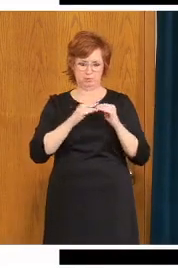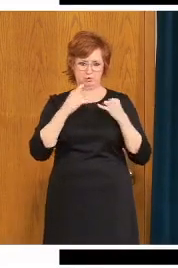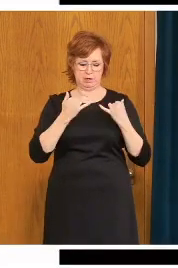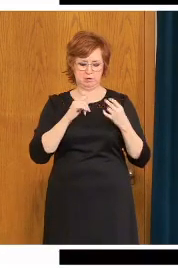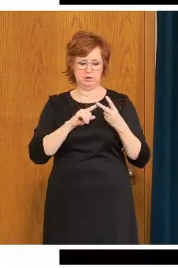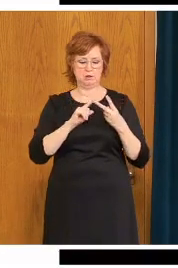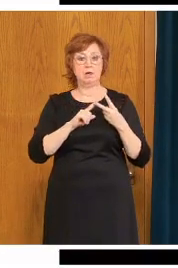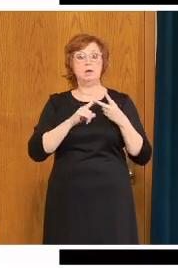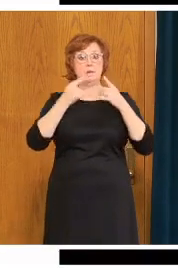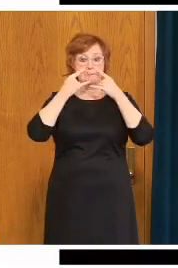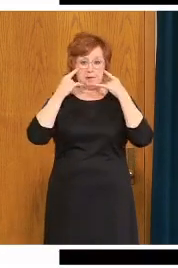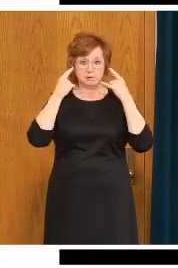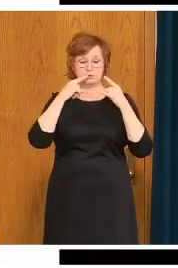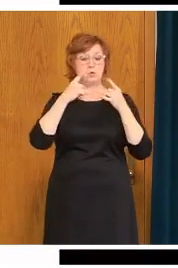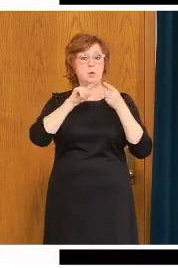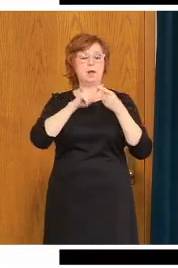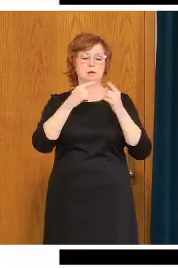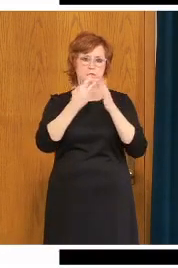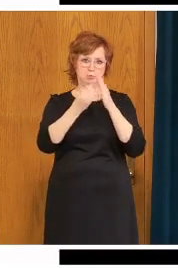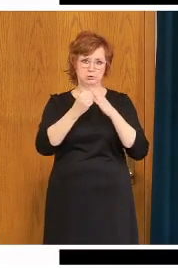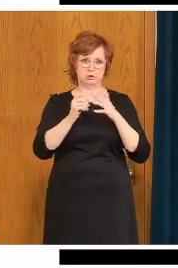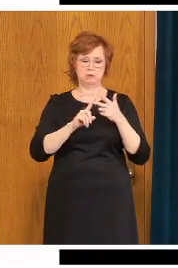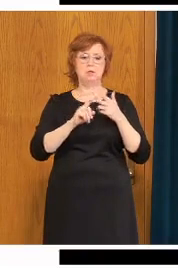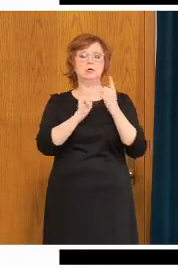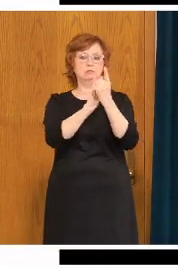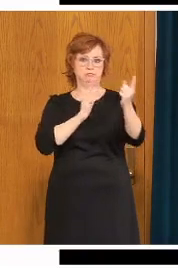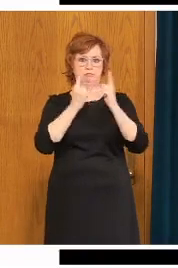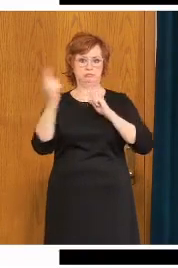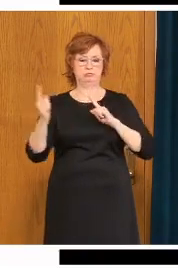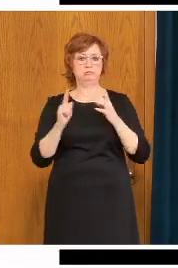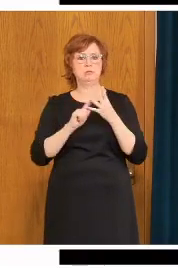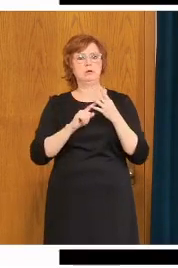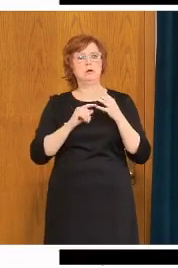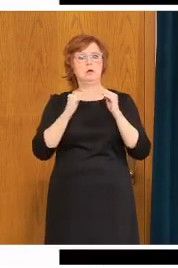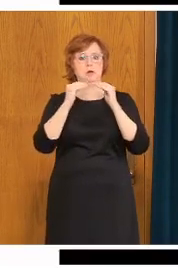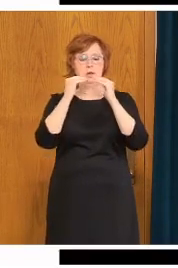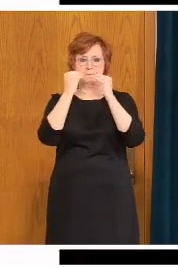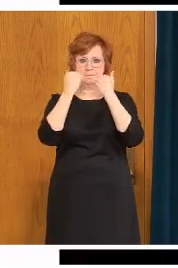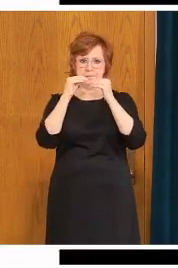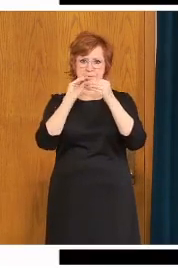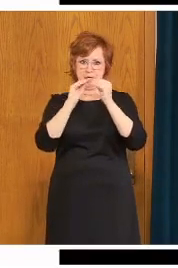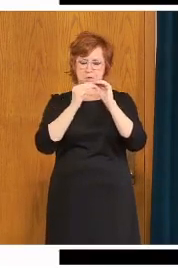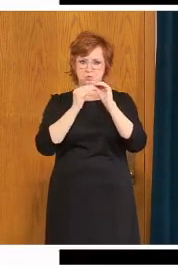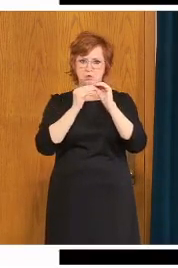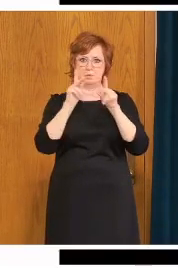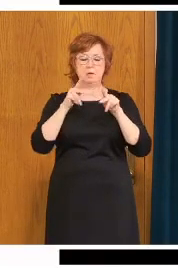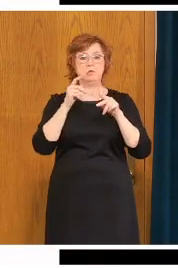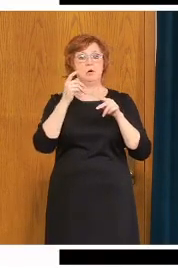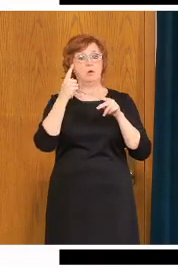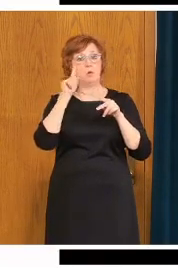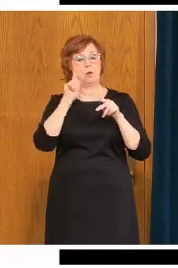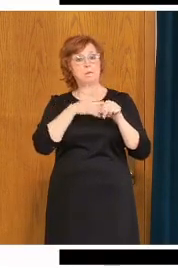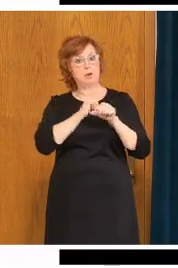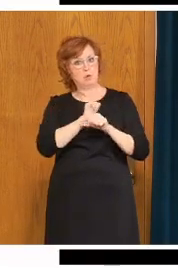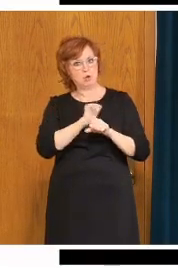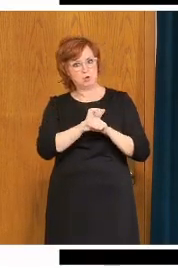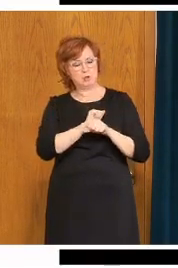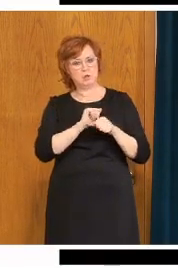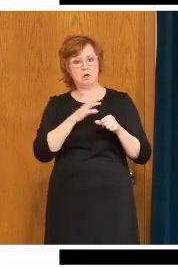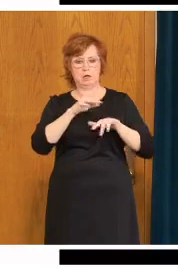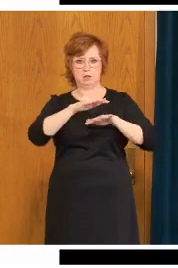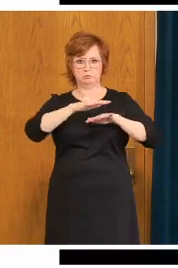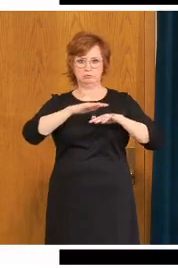places, physically distancing, minimizing our close contacts at work or socially. Outdoors is better than